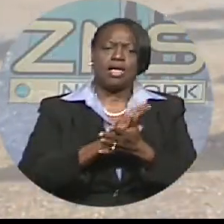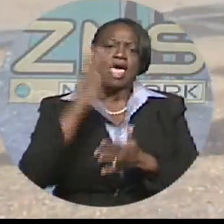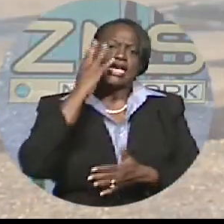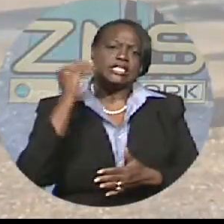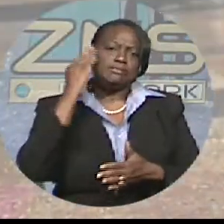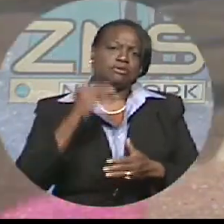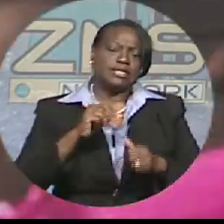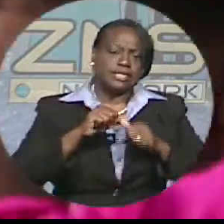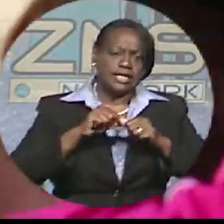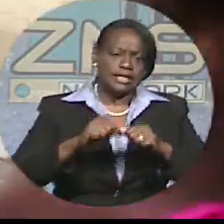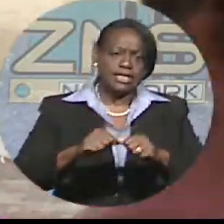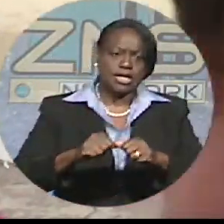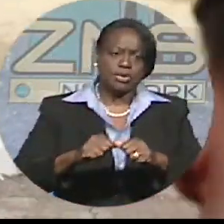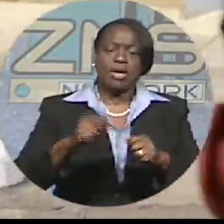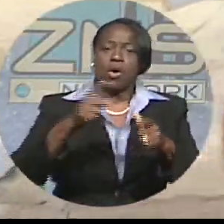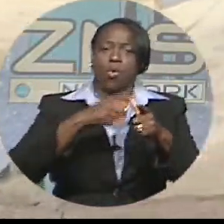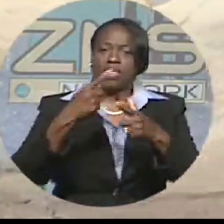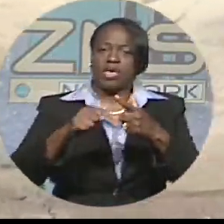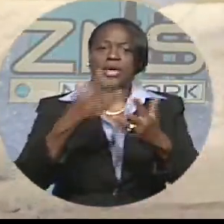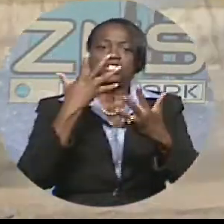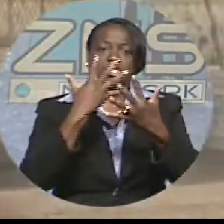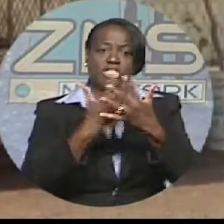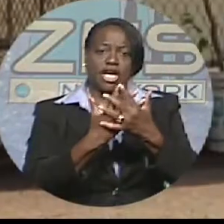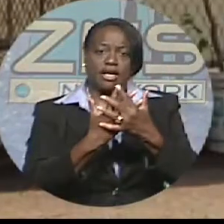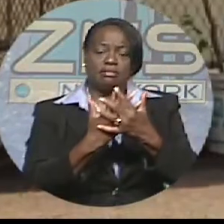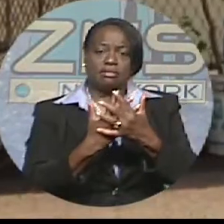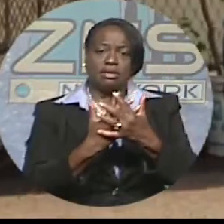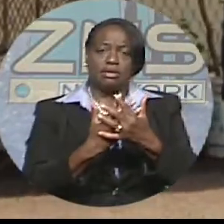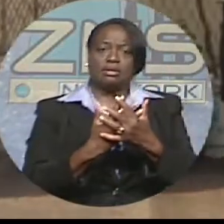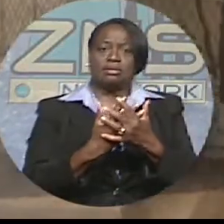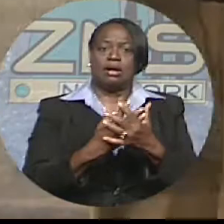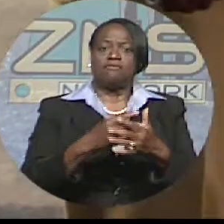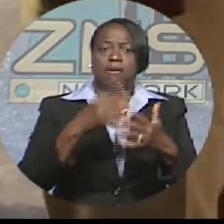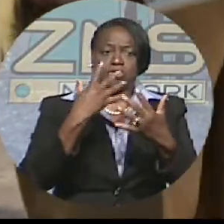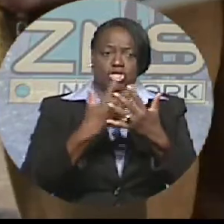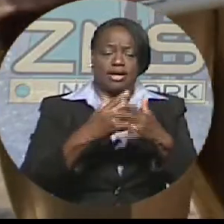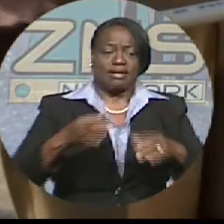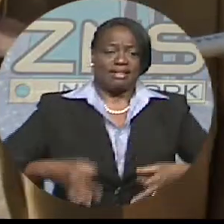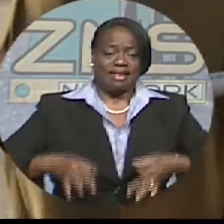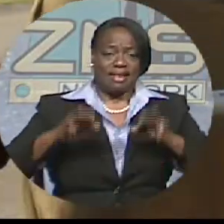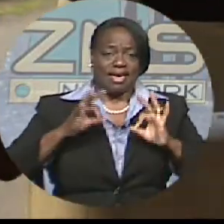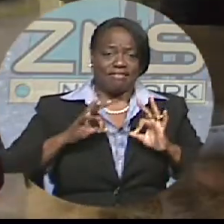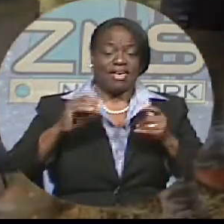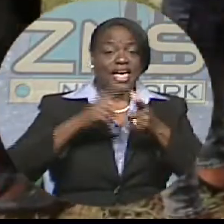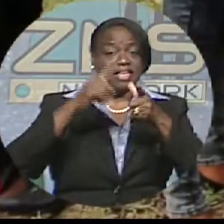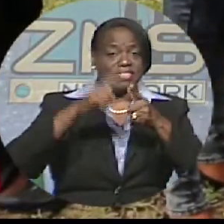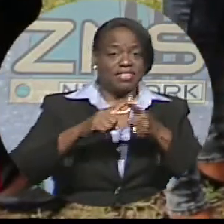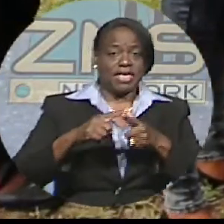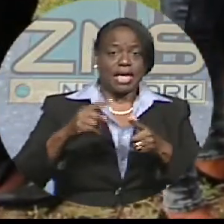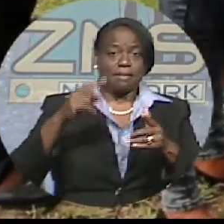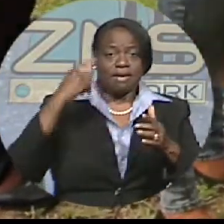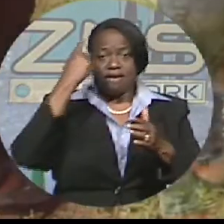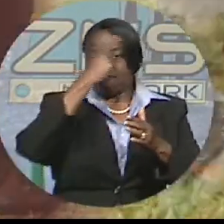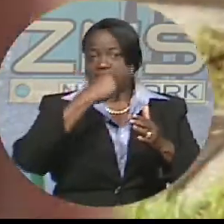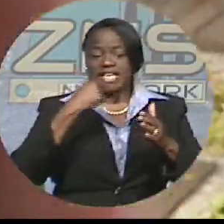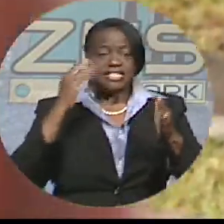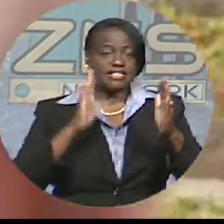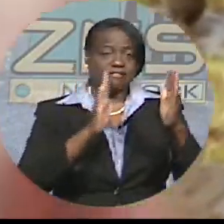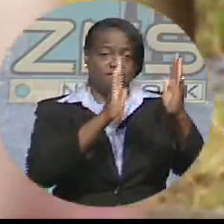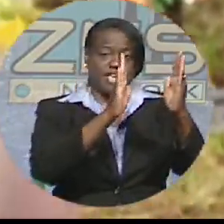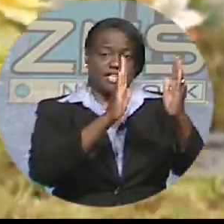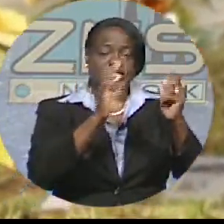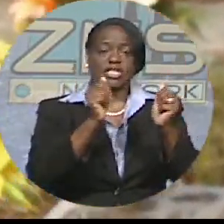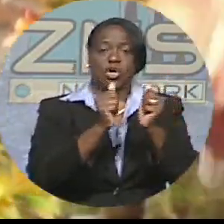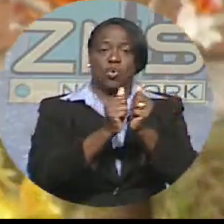went to the Bahamas Department of Corrections and faced the harshness of prison life. From there, they came face to face with the mother of domestic violence